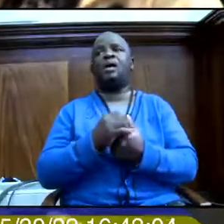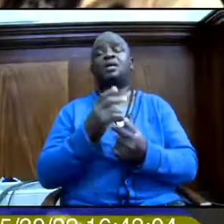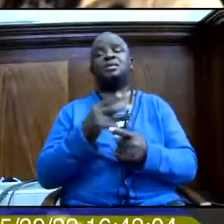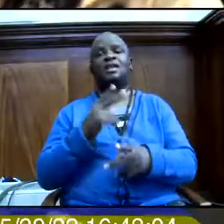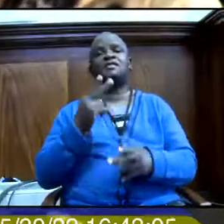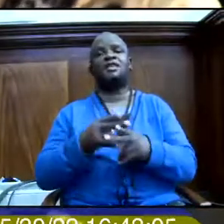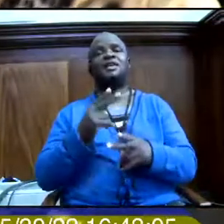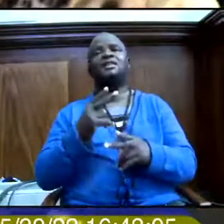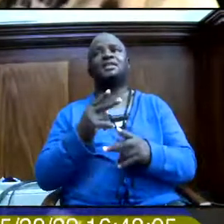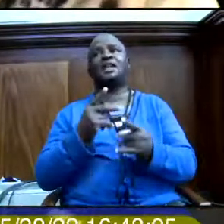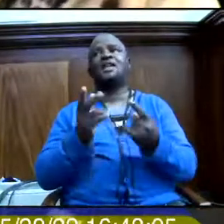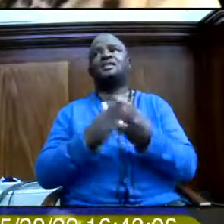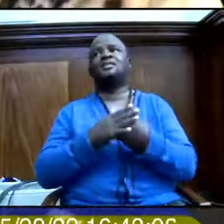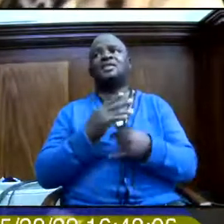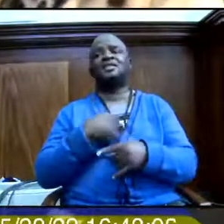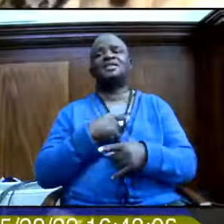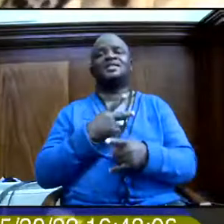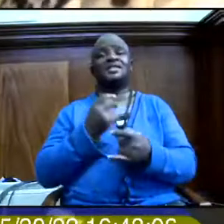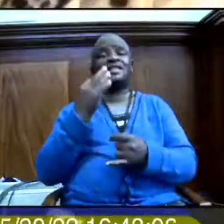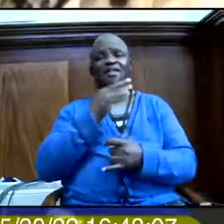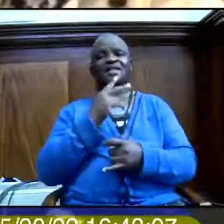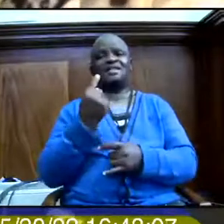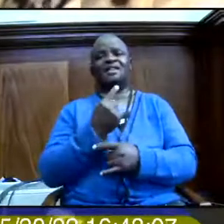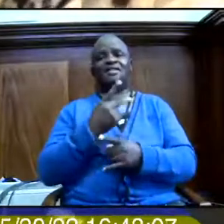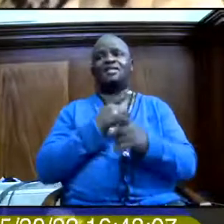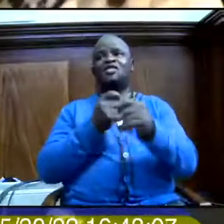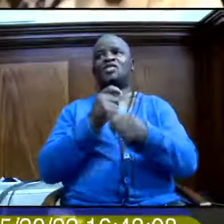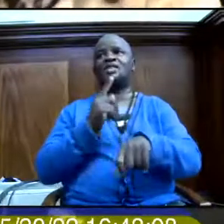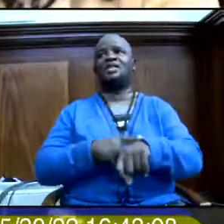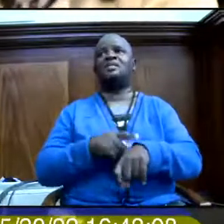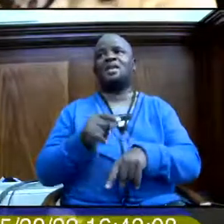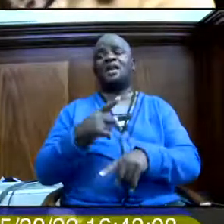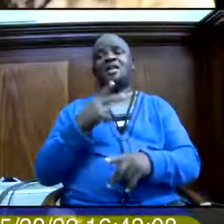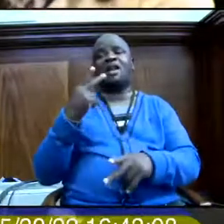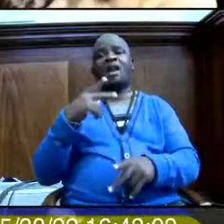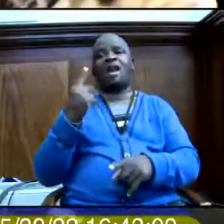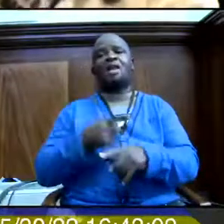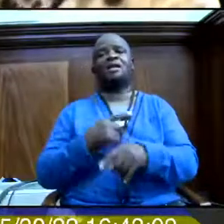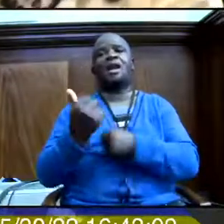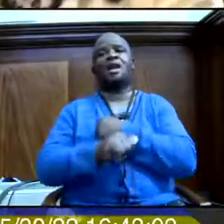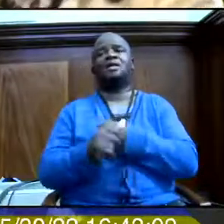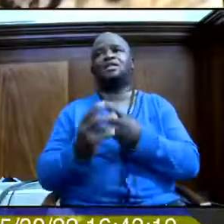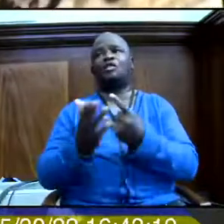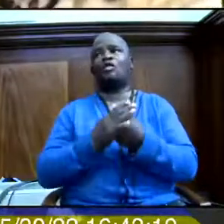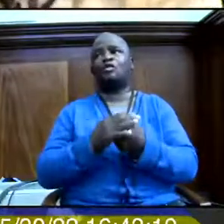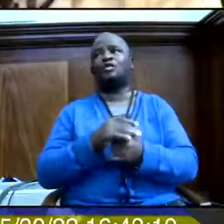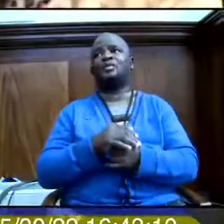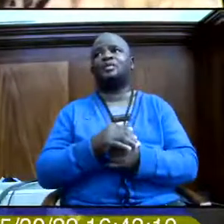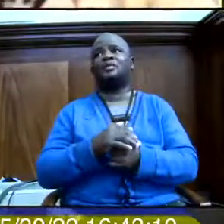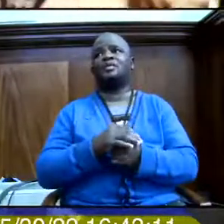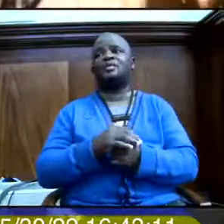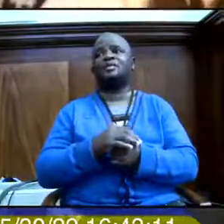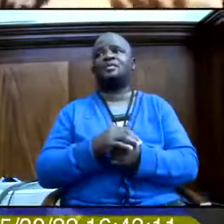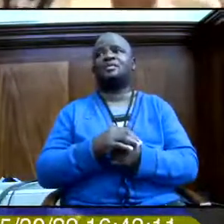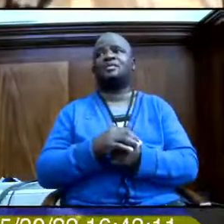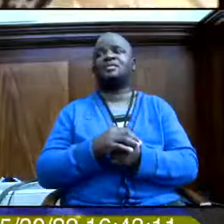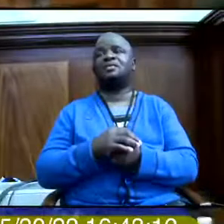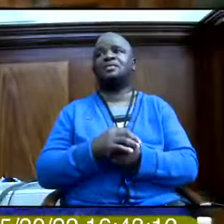i said i will police my time i said i will polish my time now my time is about to end